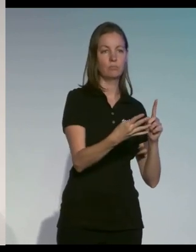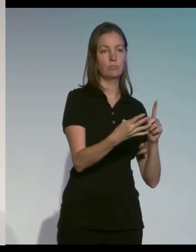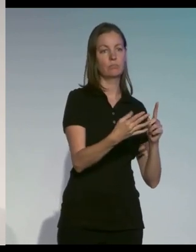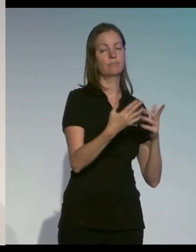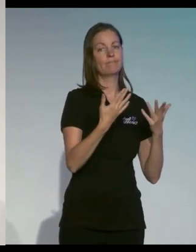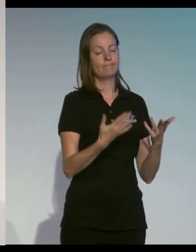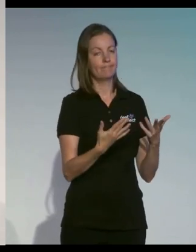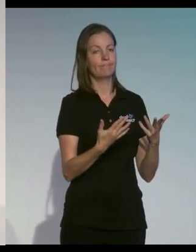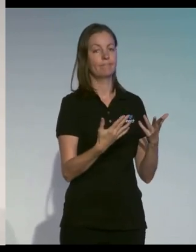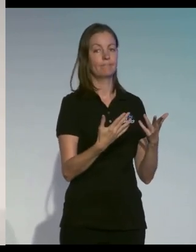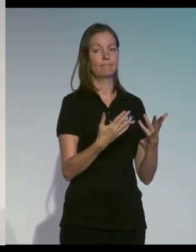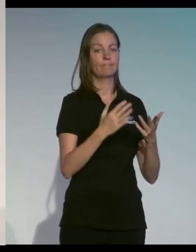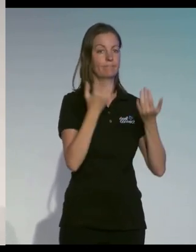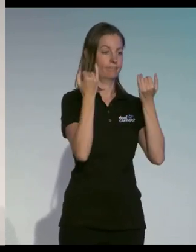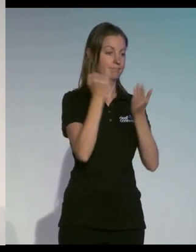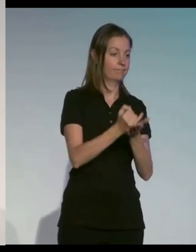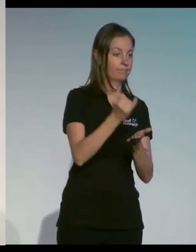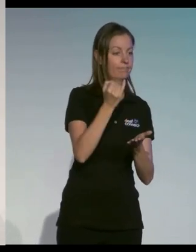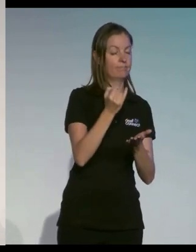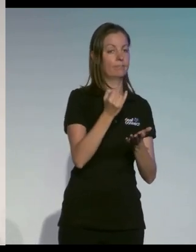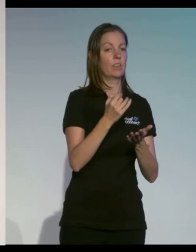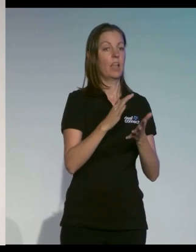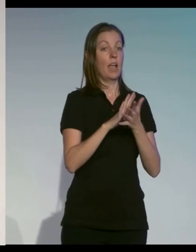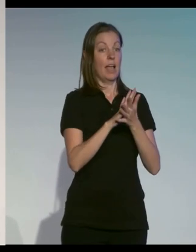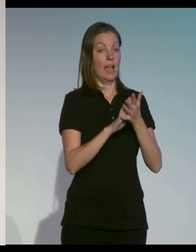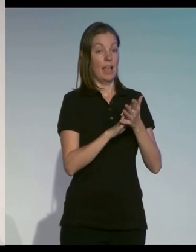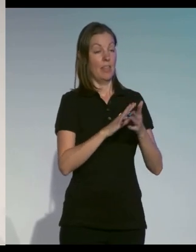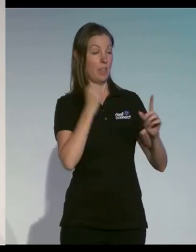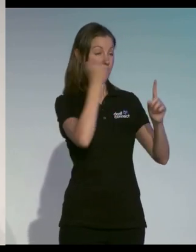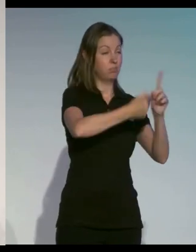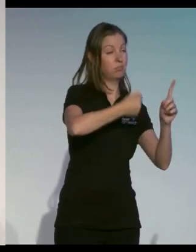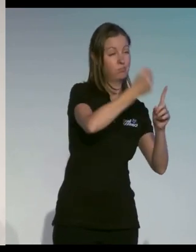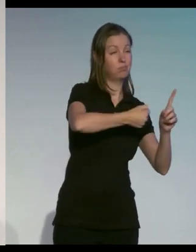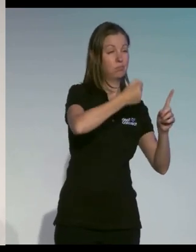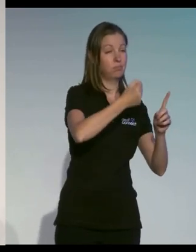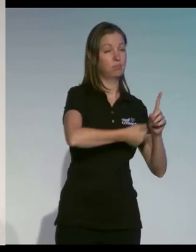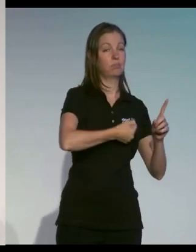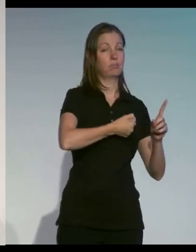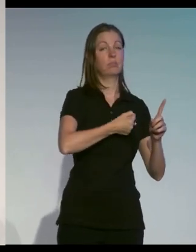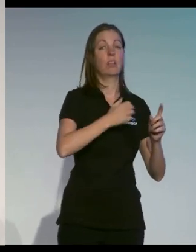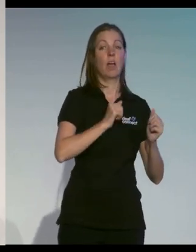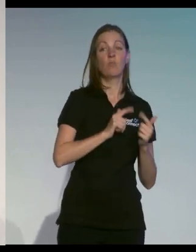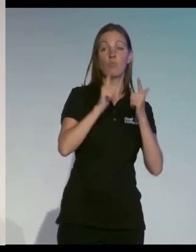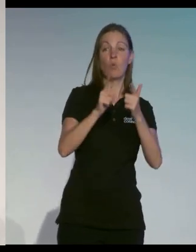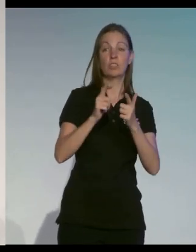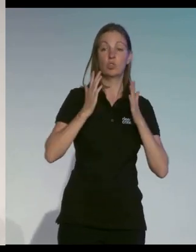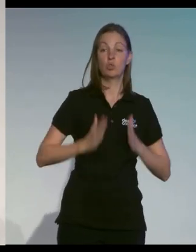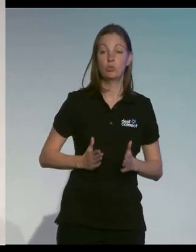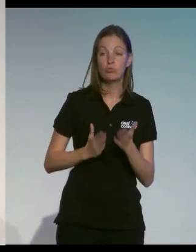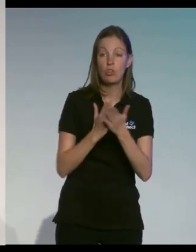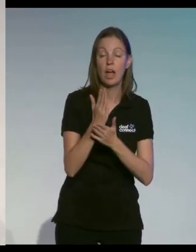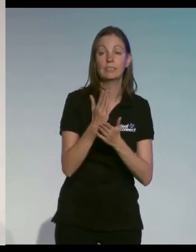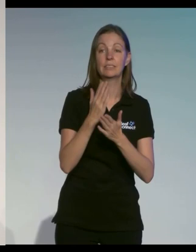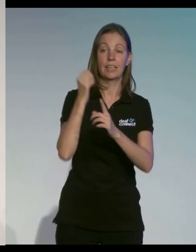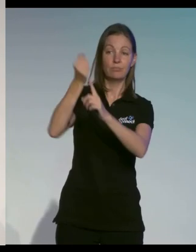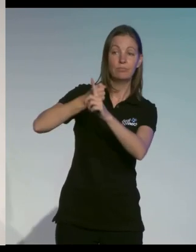went to the UN seven times between 2007 and 2018. They went twice to the Human Rights Committee, twice to the